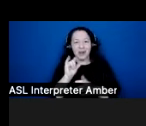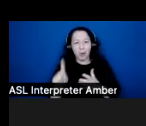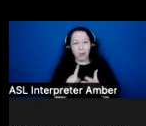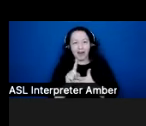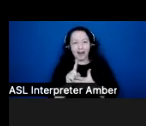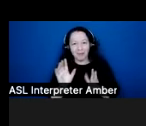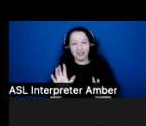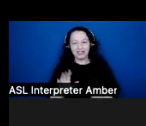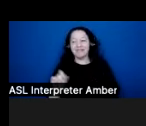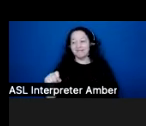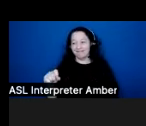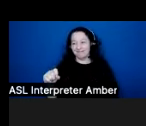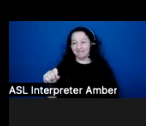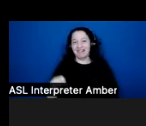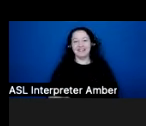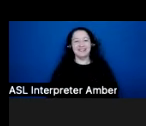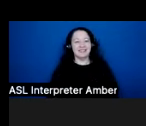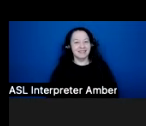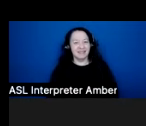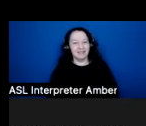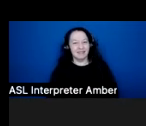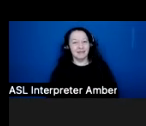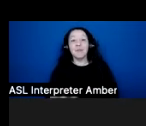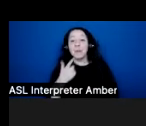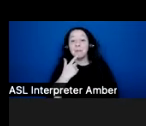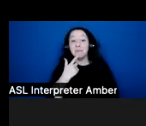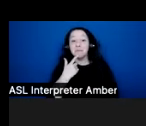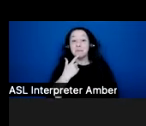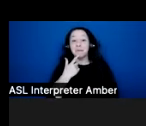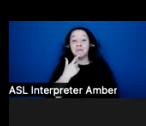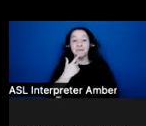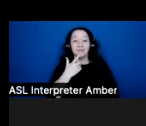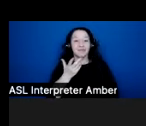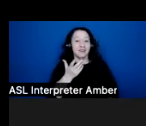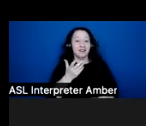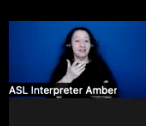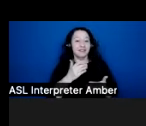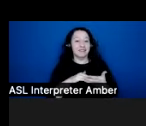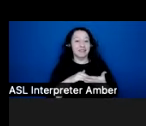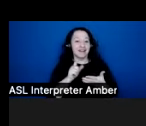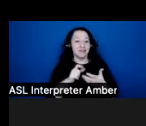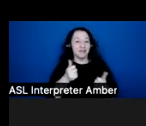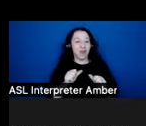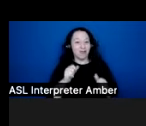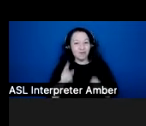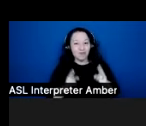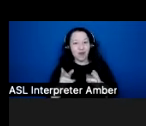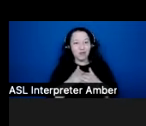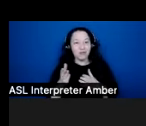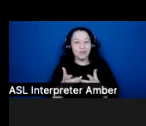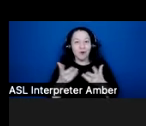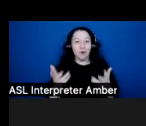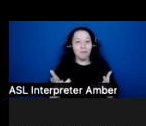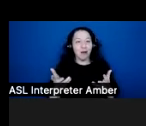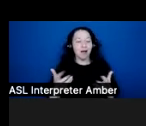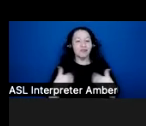Yes, ma'am. Again, What's that? again, I'm gonna have to try to rush through it. Like, there's so much to